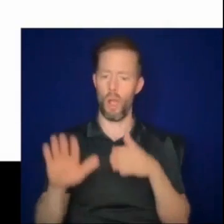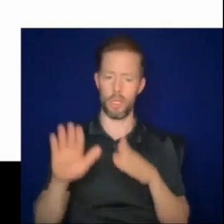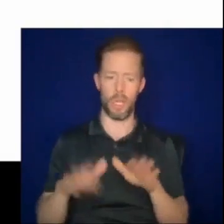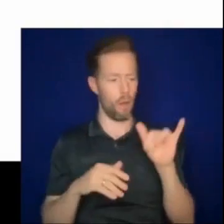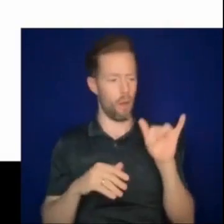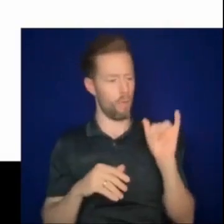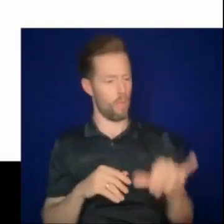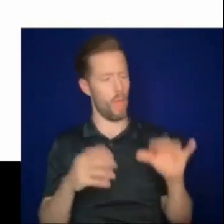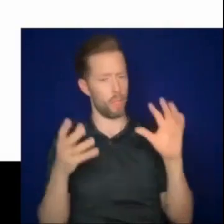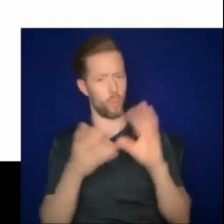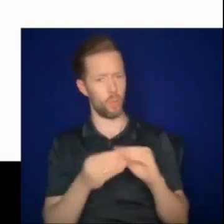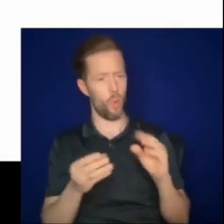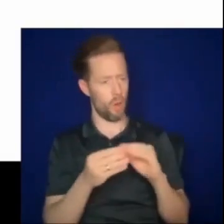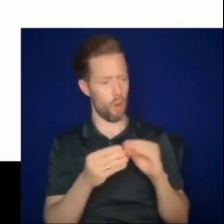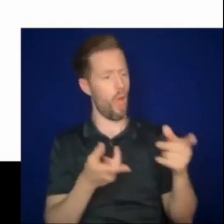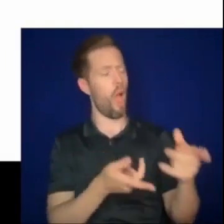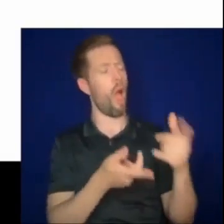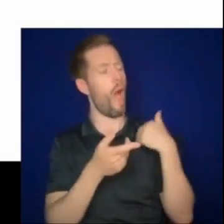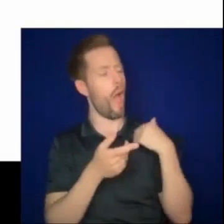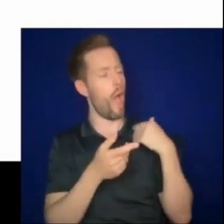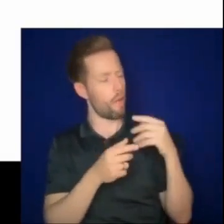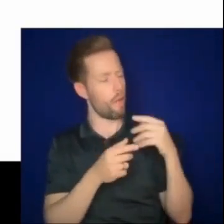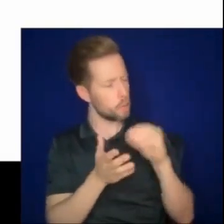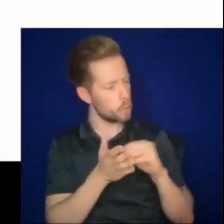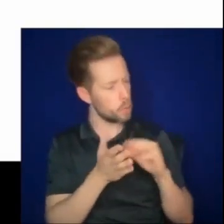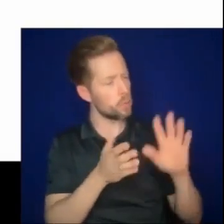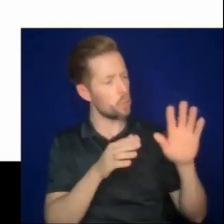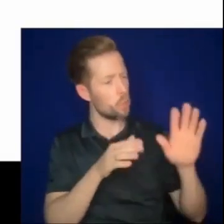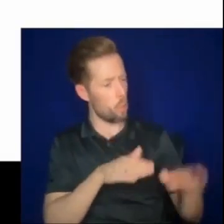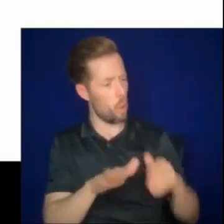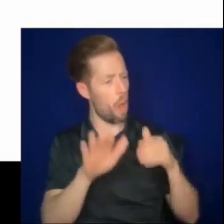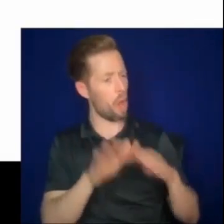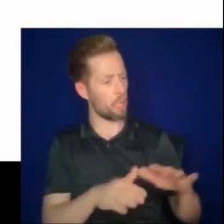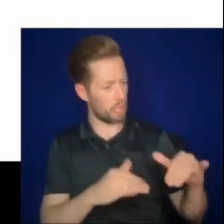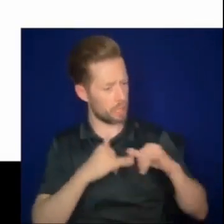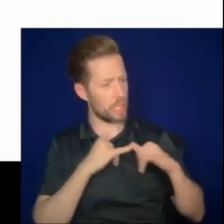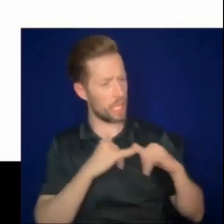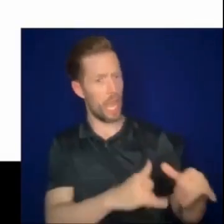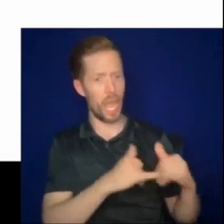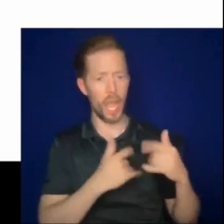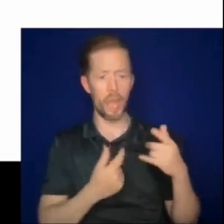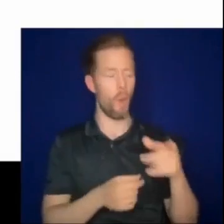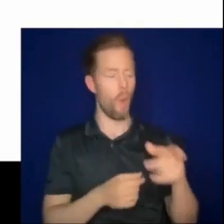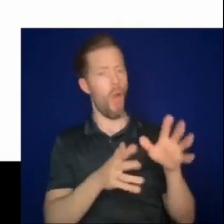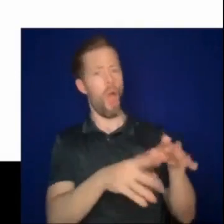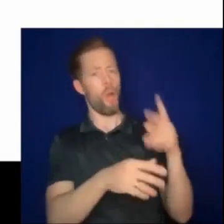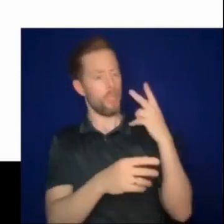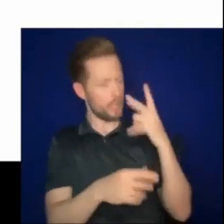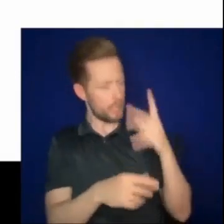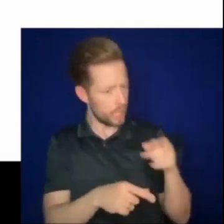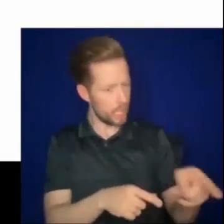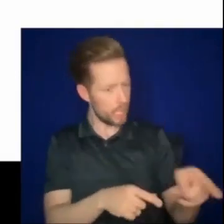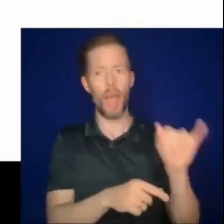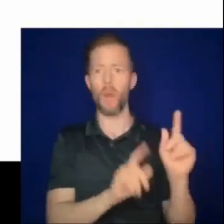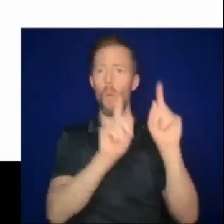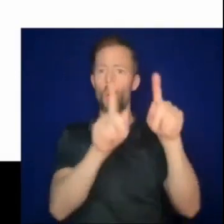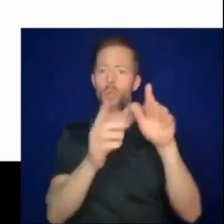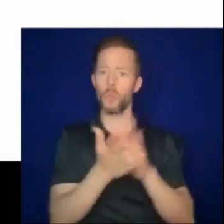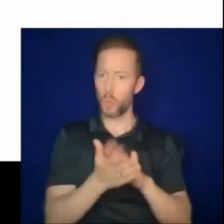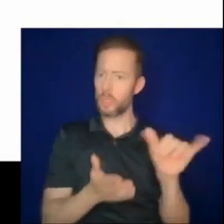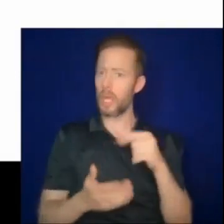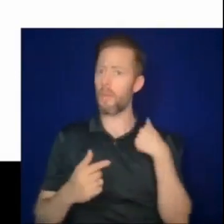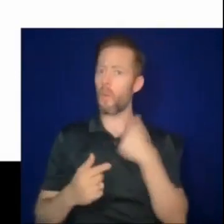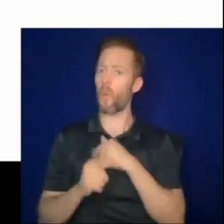we're walking down the hallway. And this story, the students are also walking down the hallway, or the pout pout fish went to school just like we're at